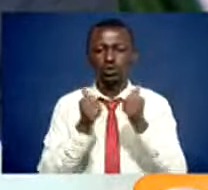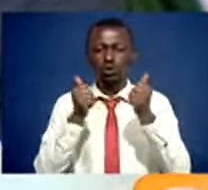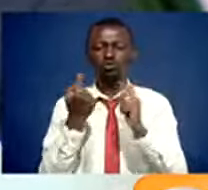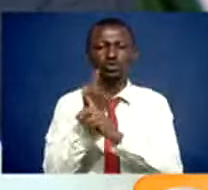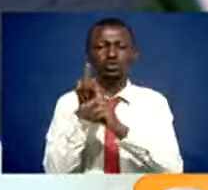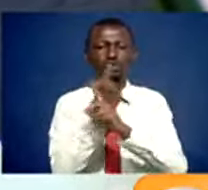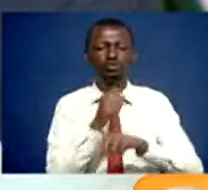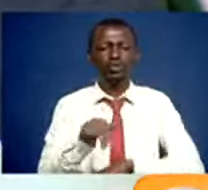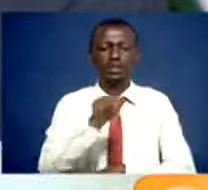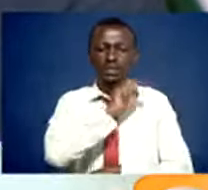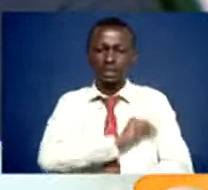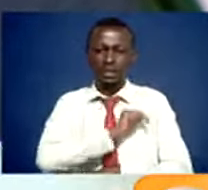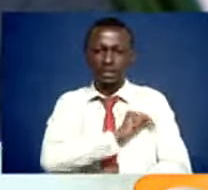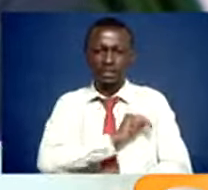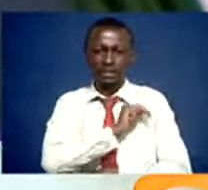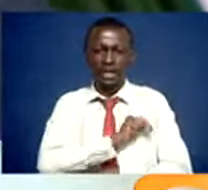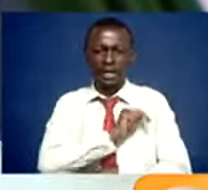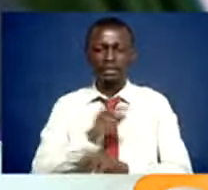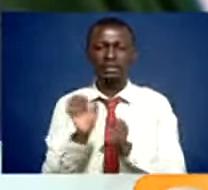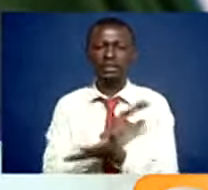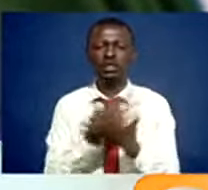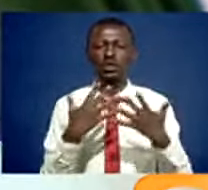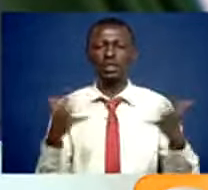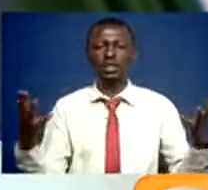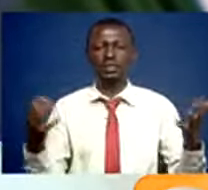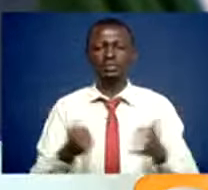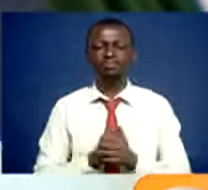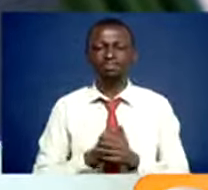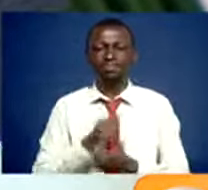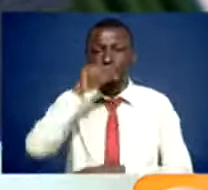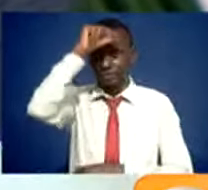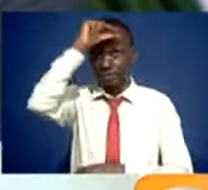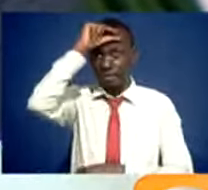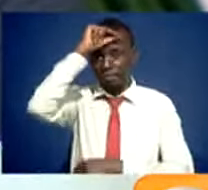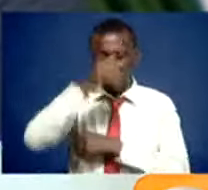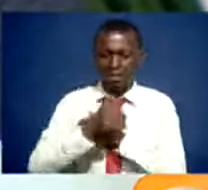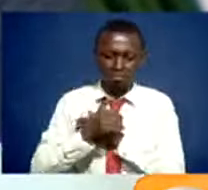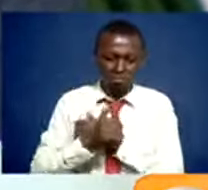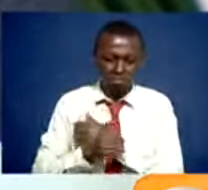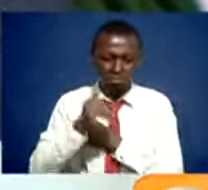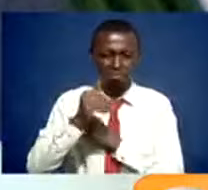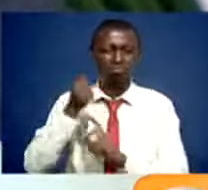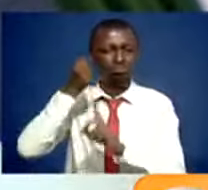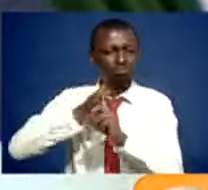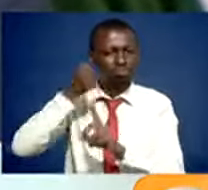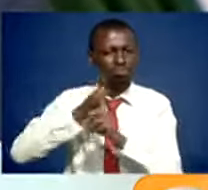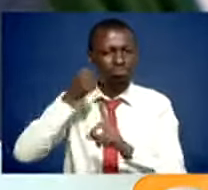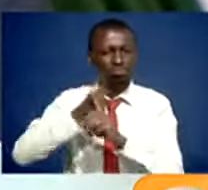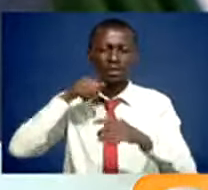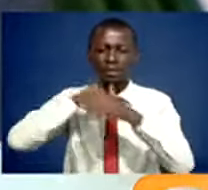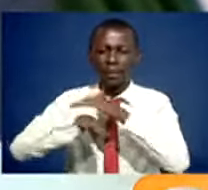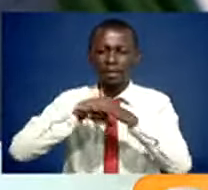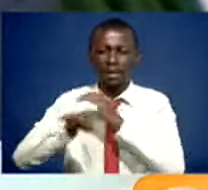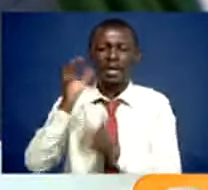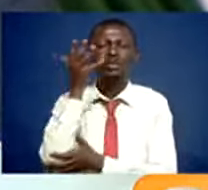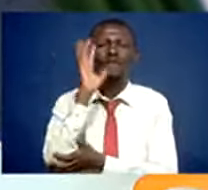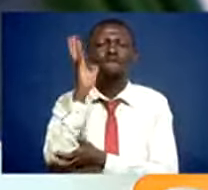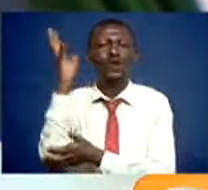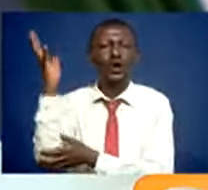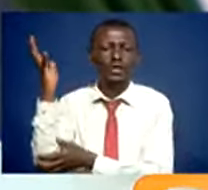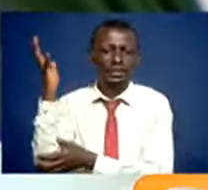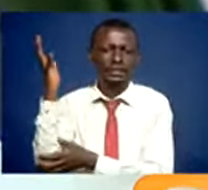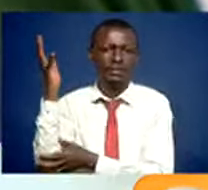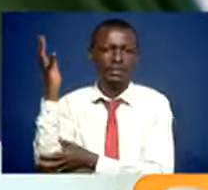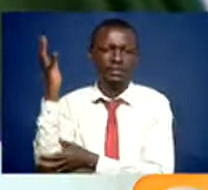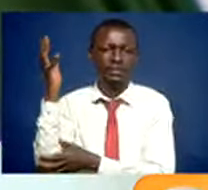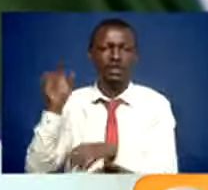nature. The government will continue to champion afforestation and the restoration of degraded landscapes